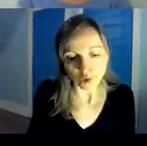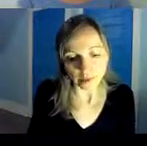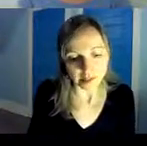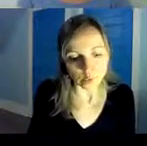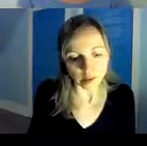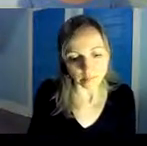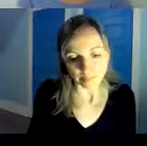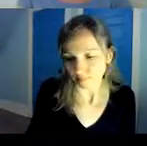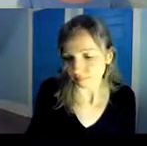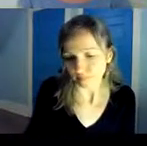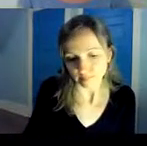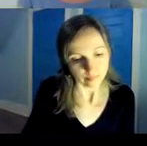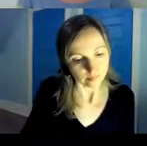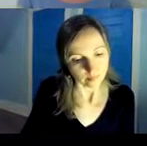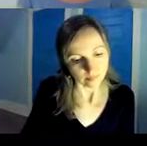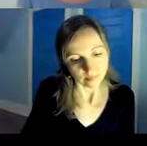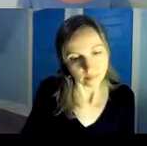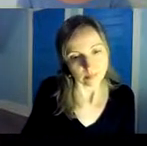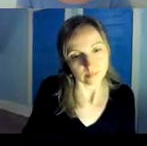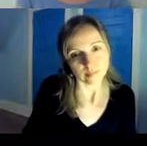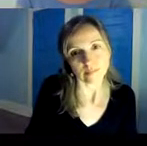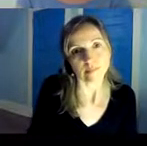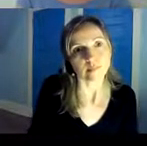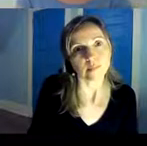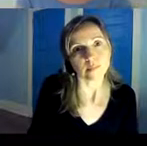the elderberry as well.